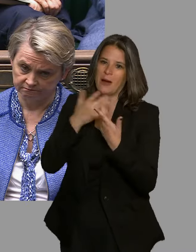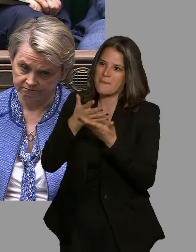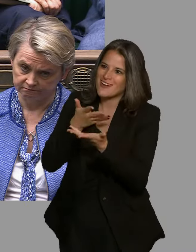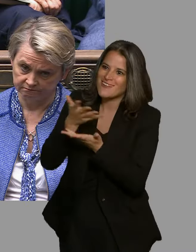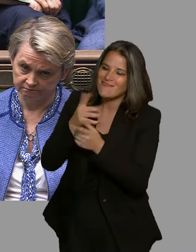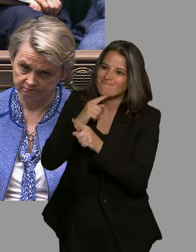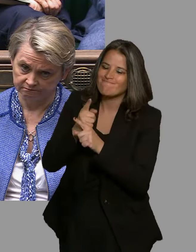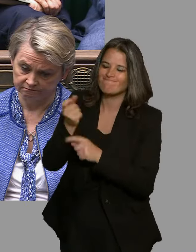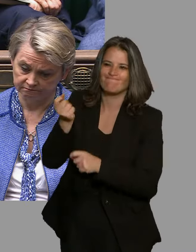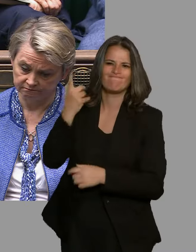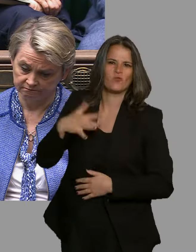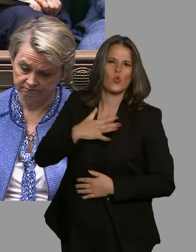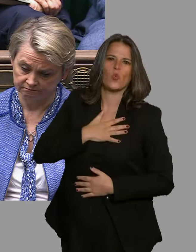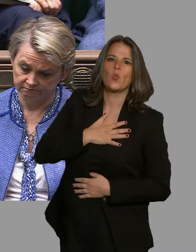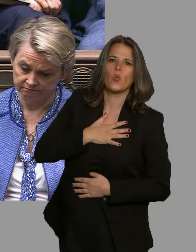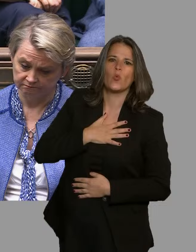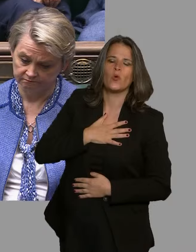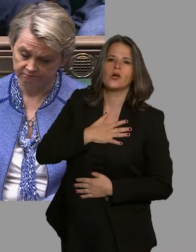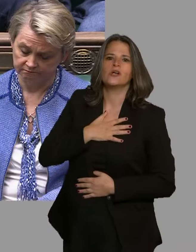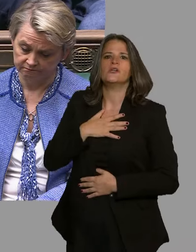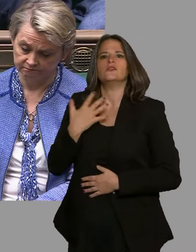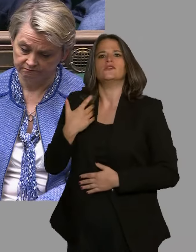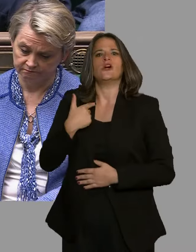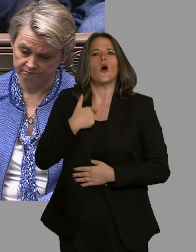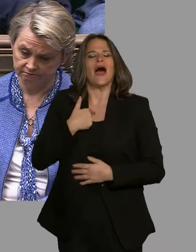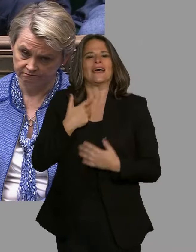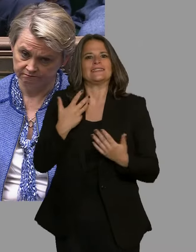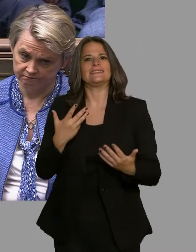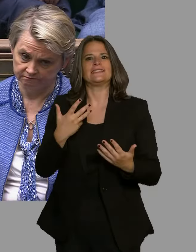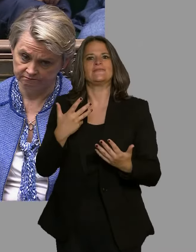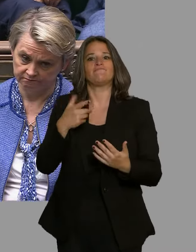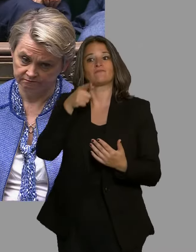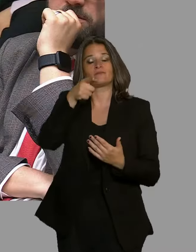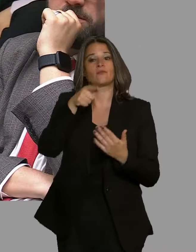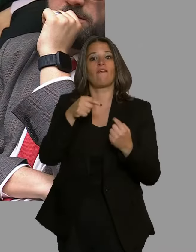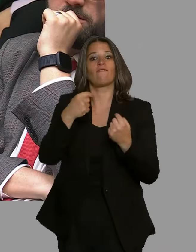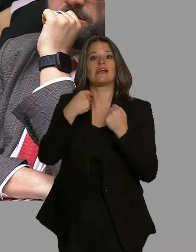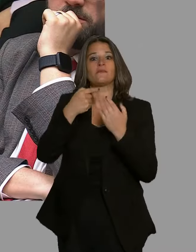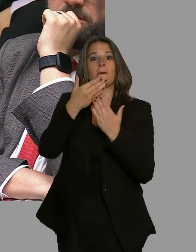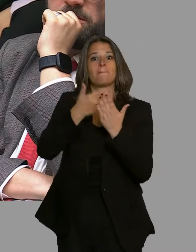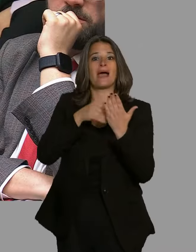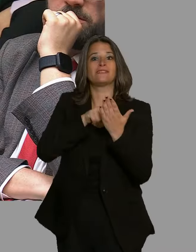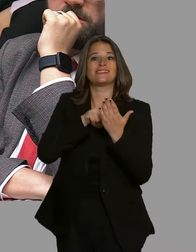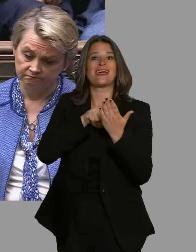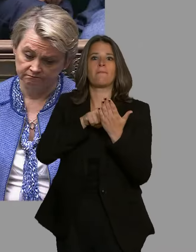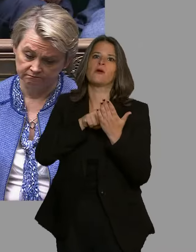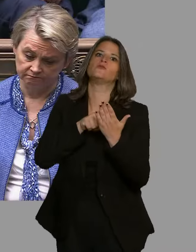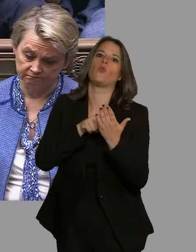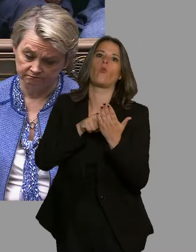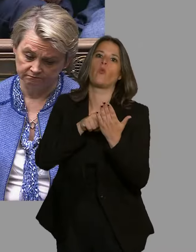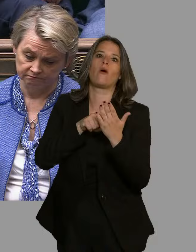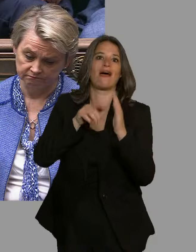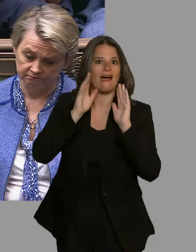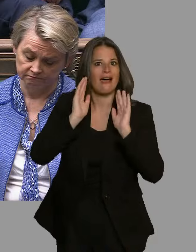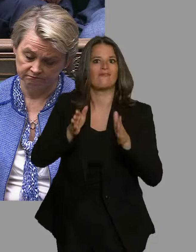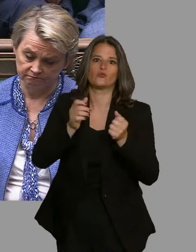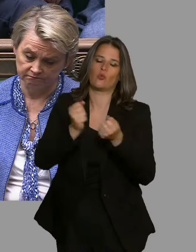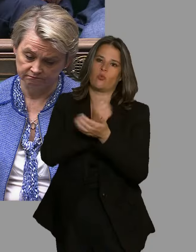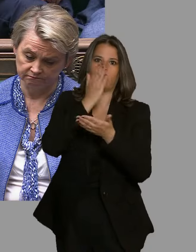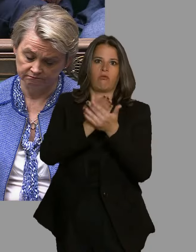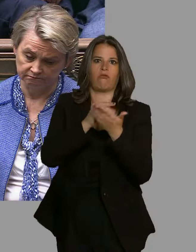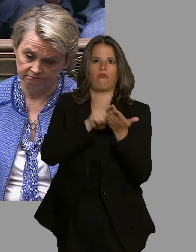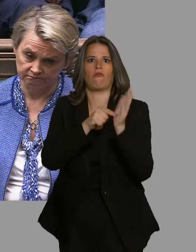who commit these heinous crimes should face the consequences of their action and face those that have had a